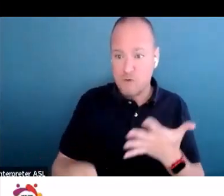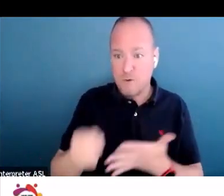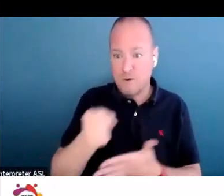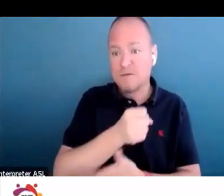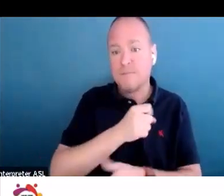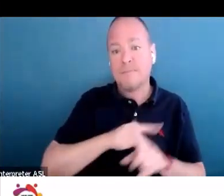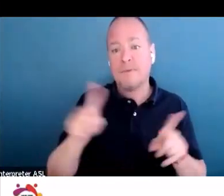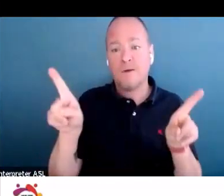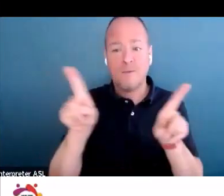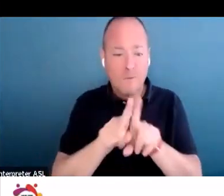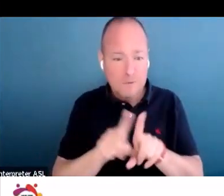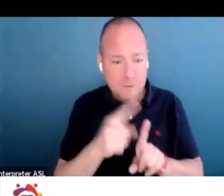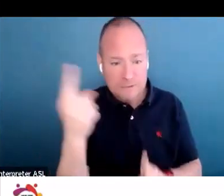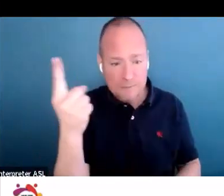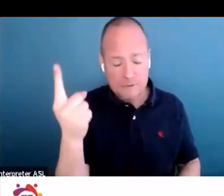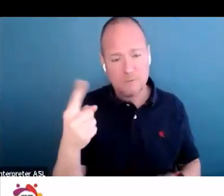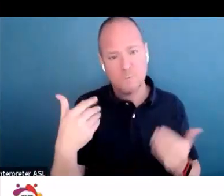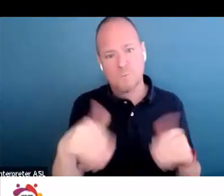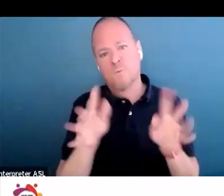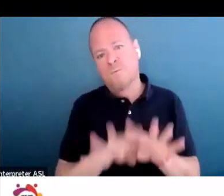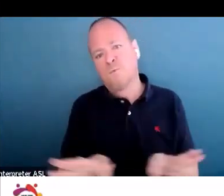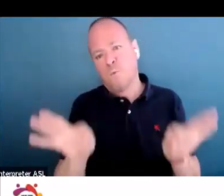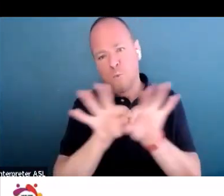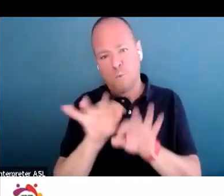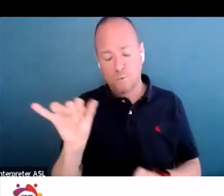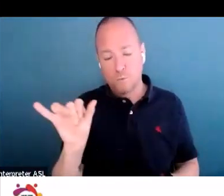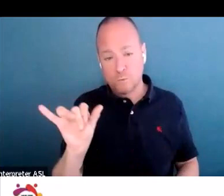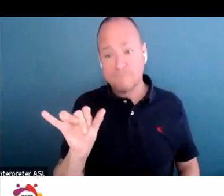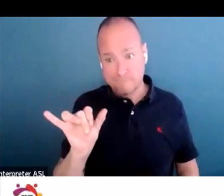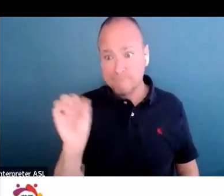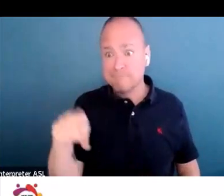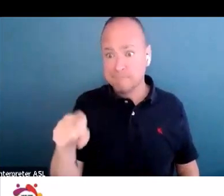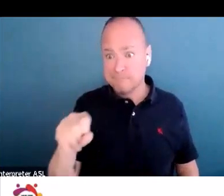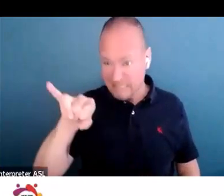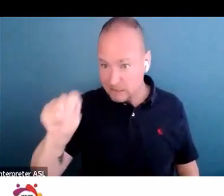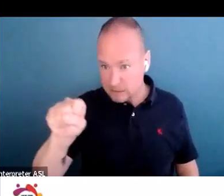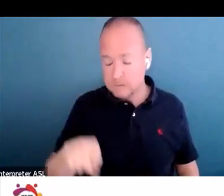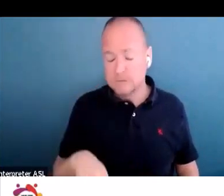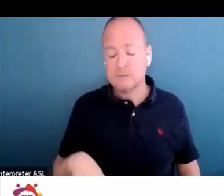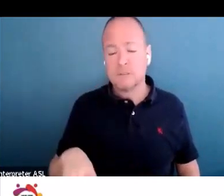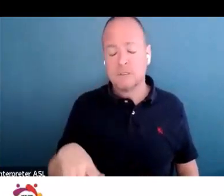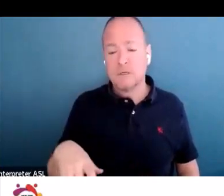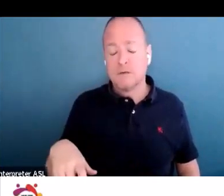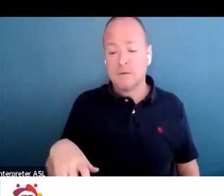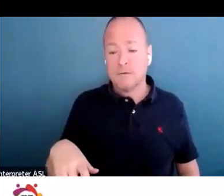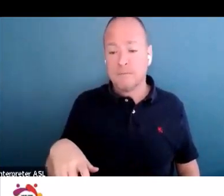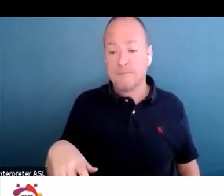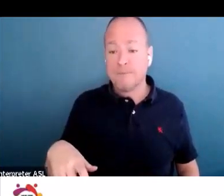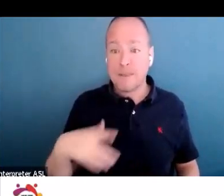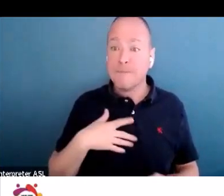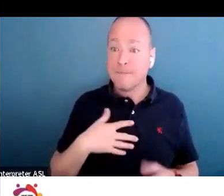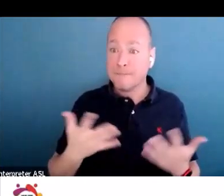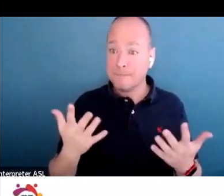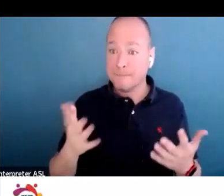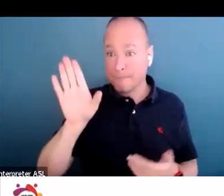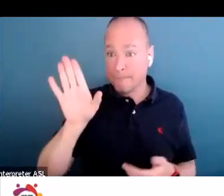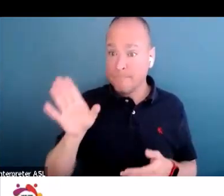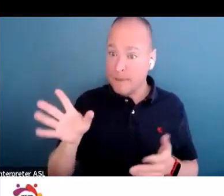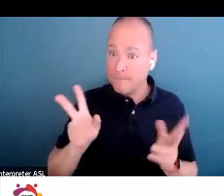also that was very important, and is very important, is that by being counted,